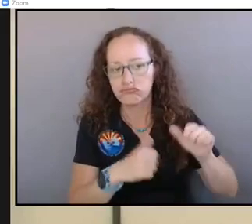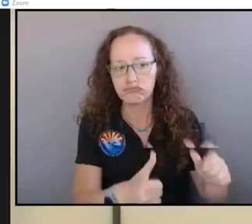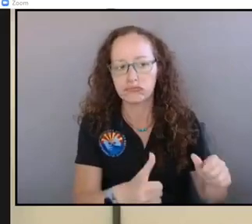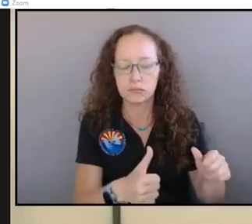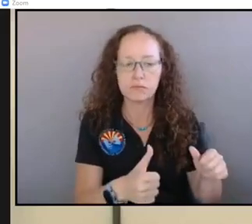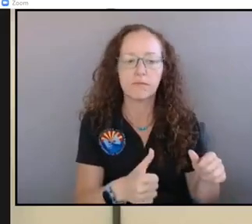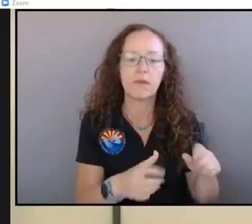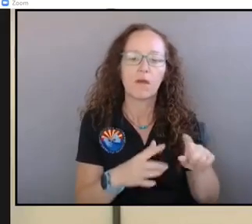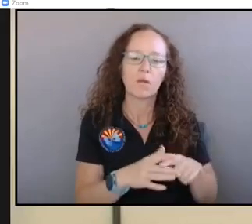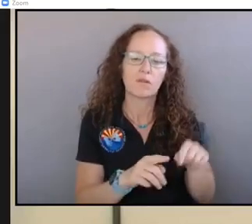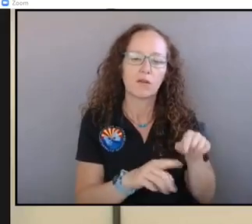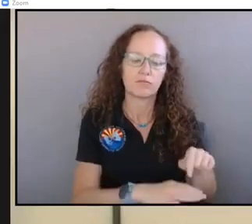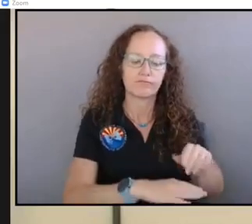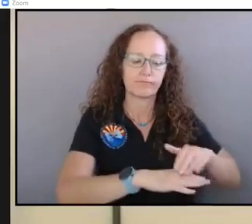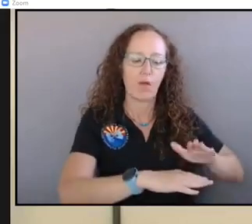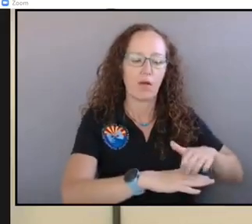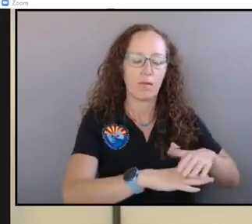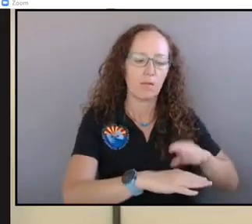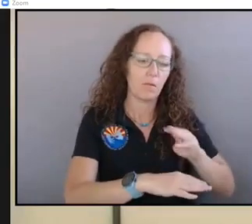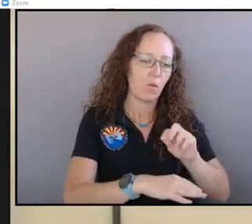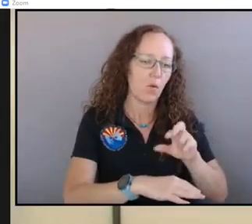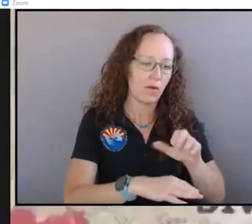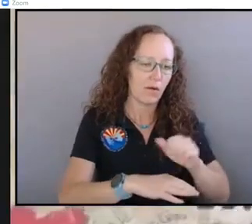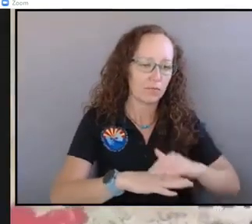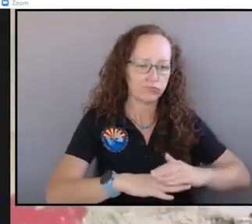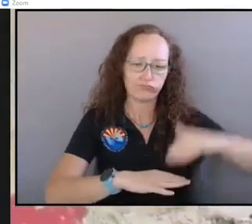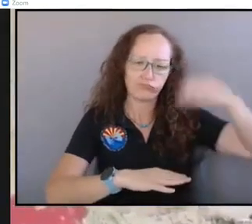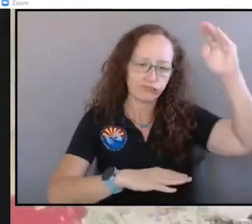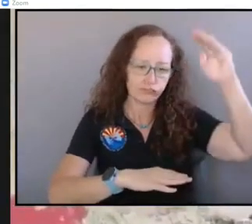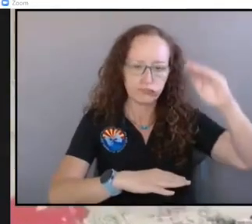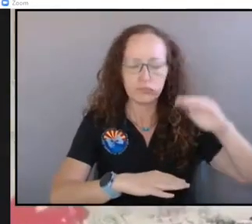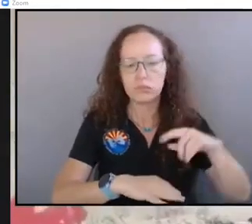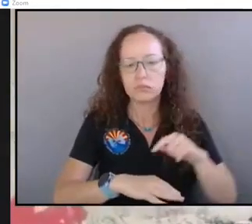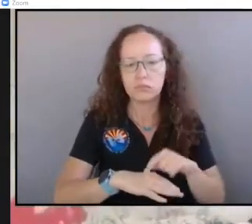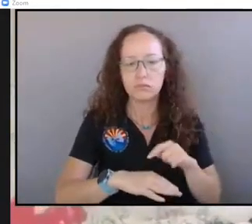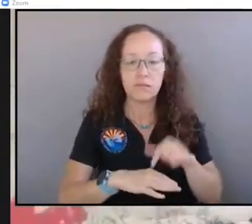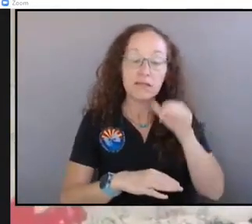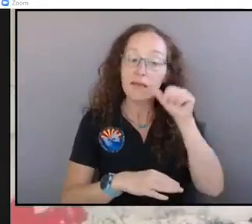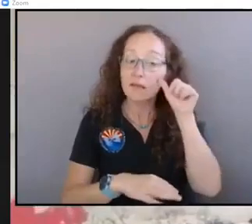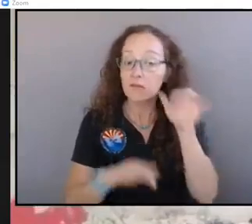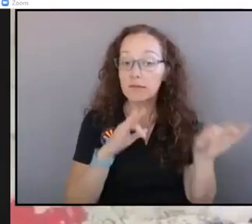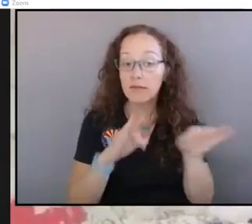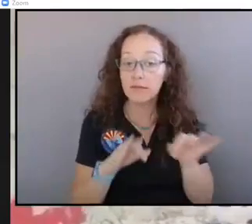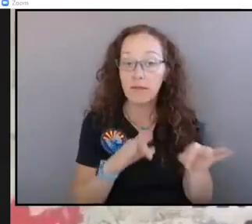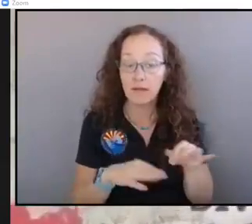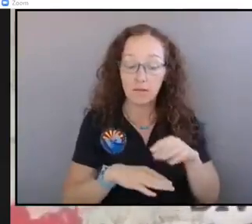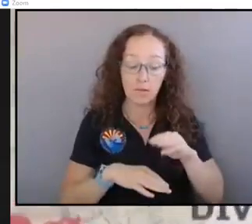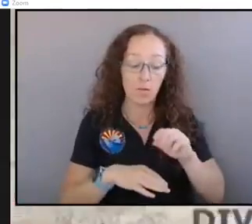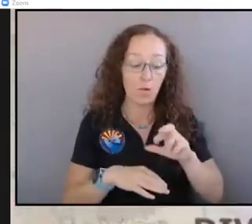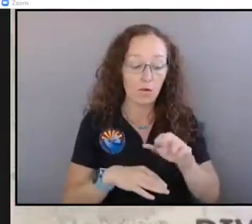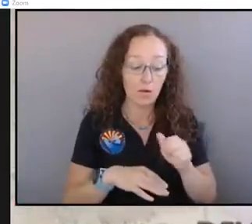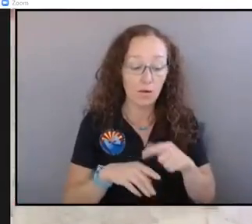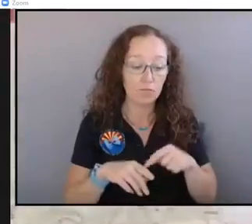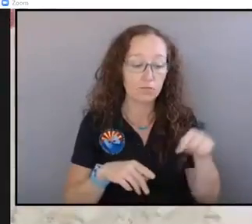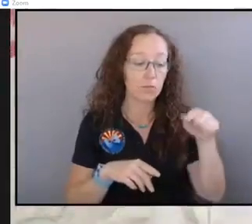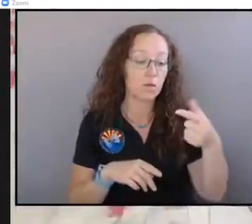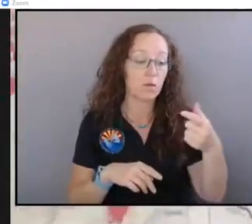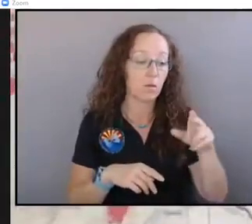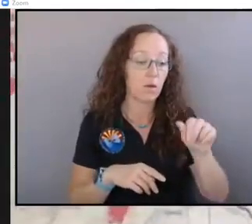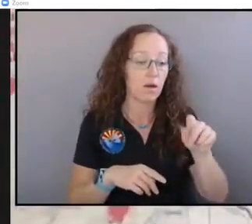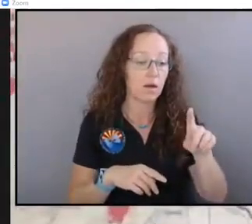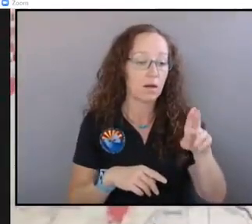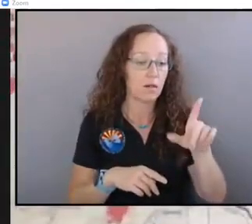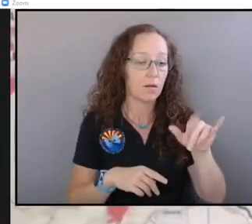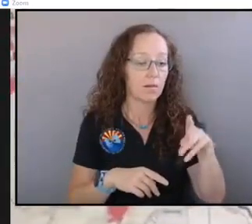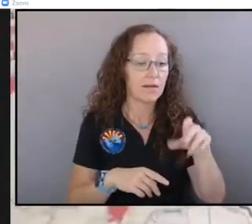in Mora. As I reported out yesterday from Mora, the Guadalupita, all this area is looking real good. It's still in